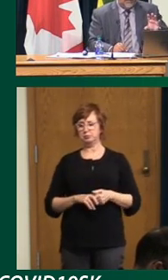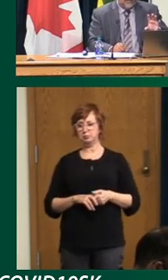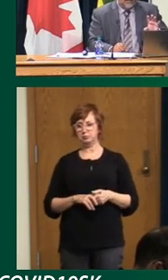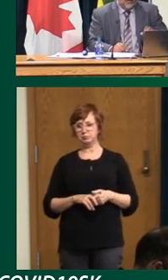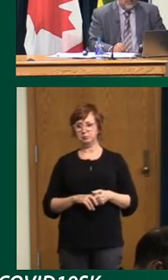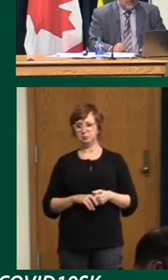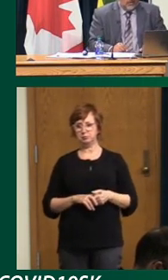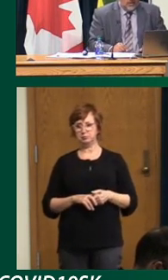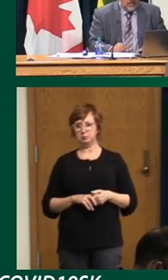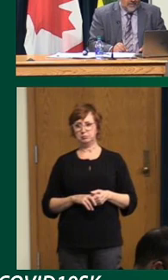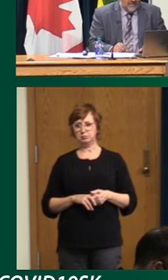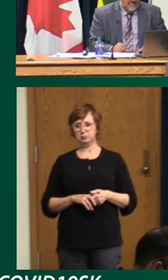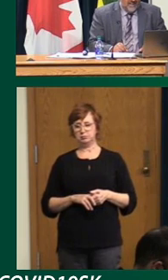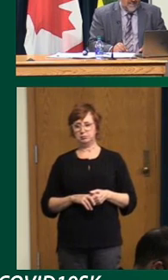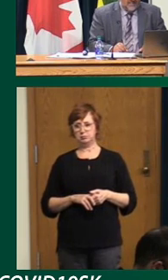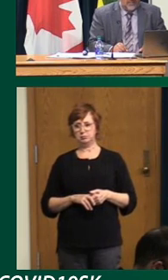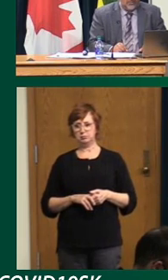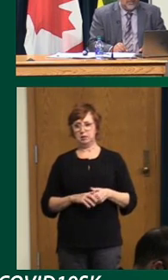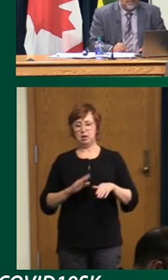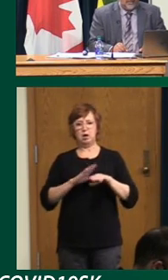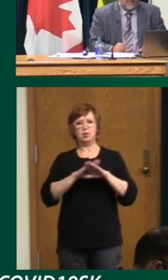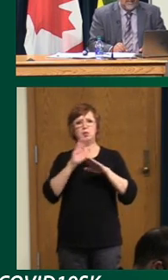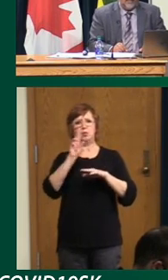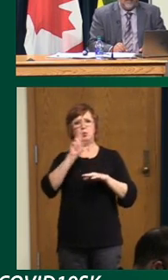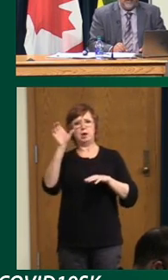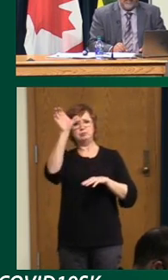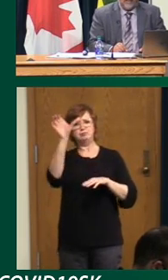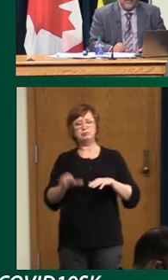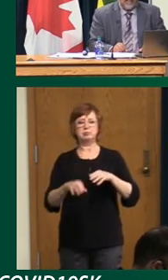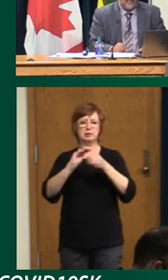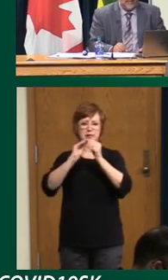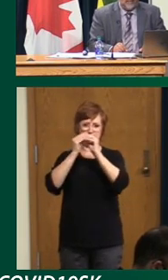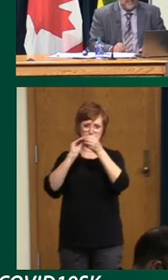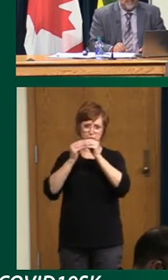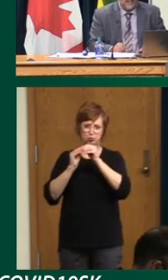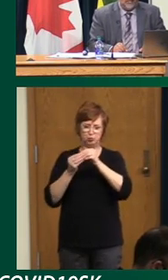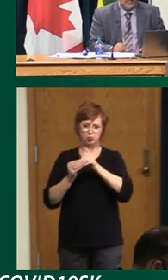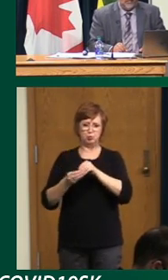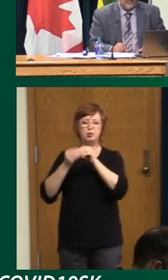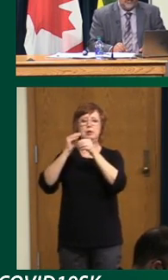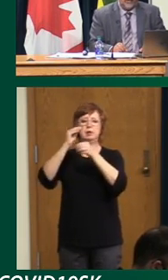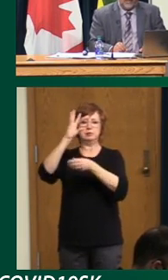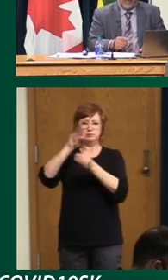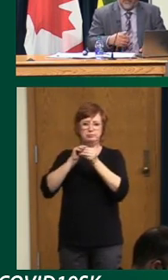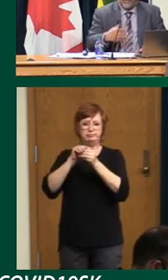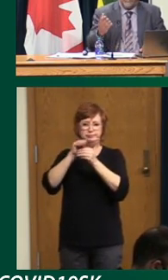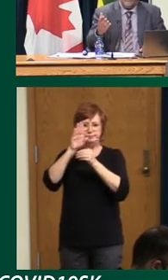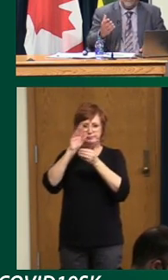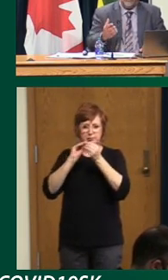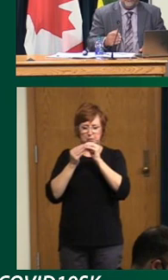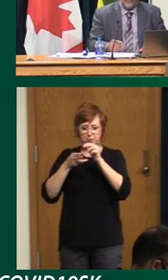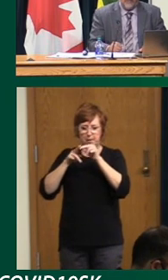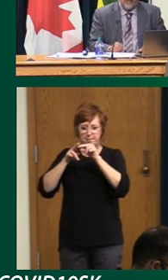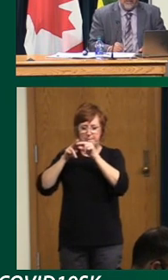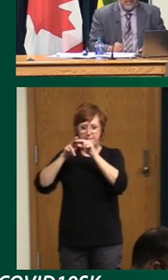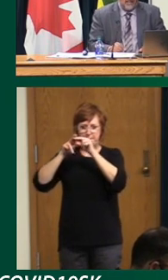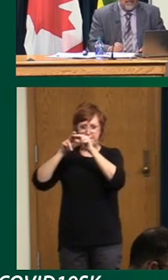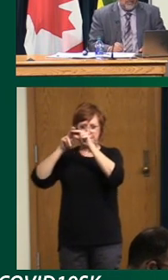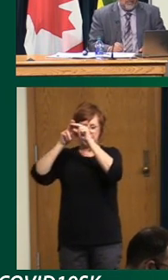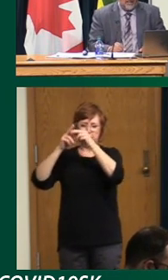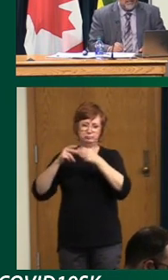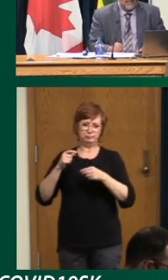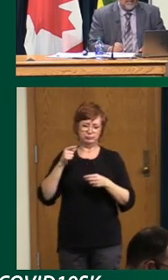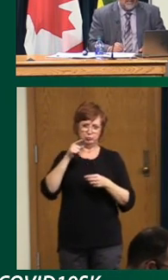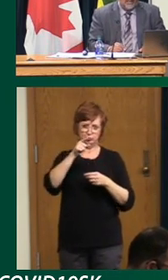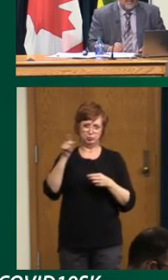is on the right side. It just shows our case numbers, average case numbers in the table below, just rising. We've been sharing